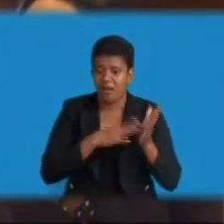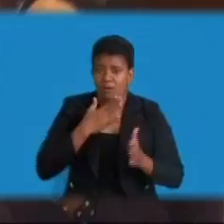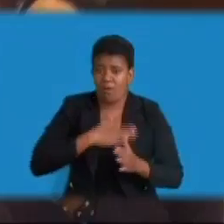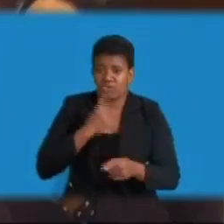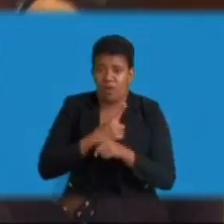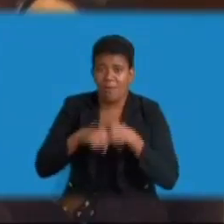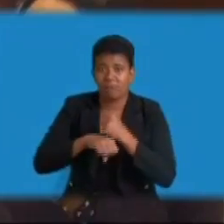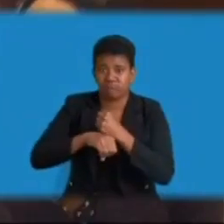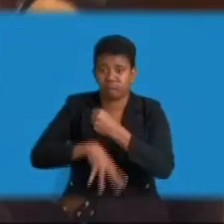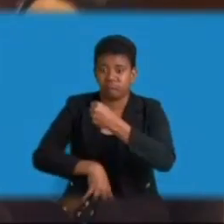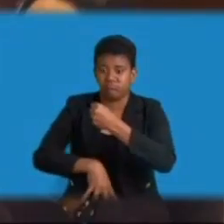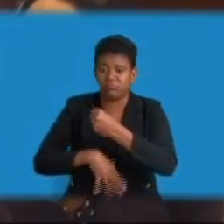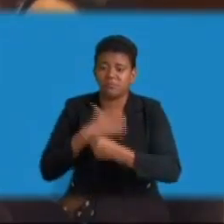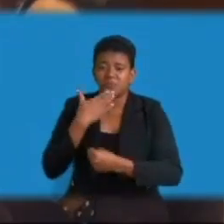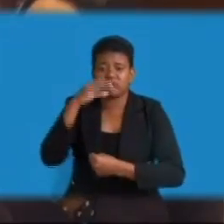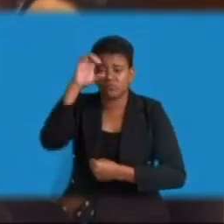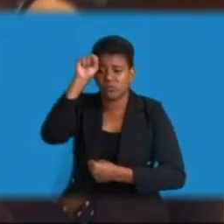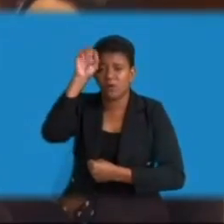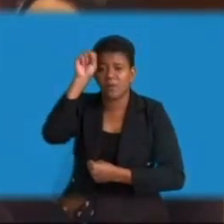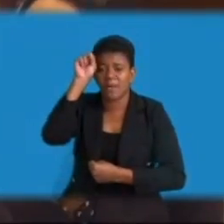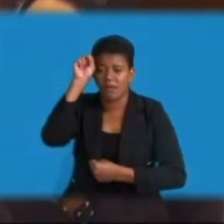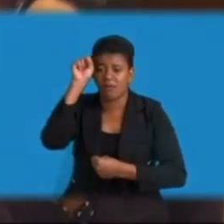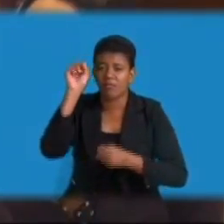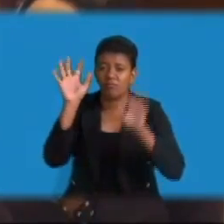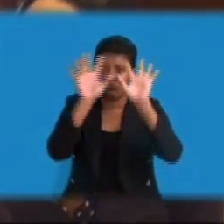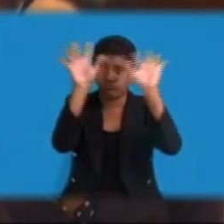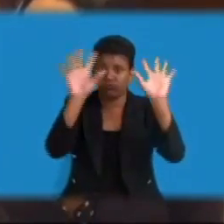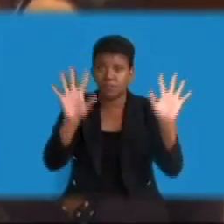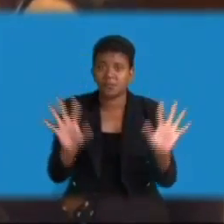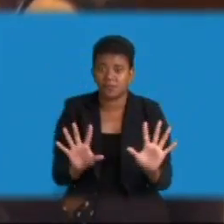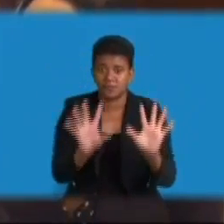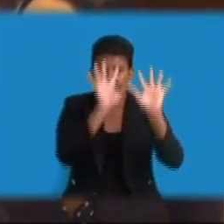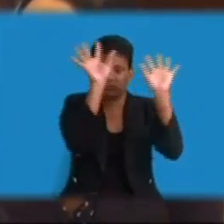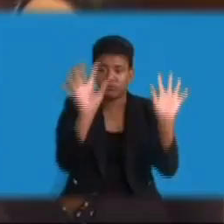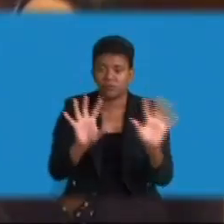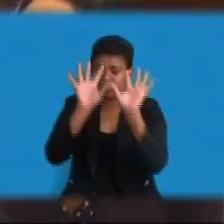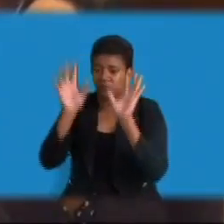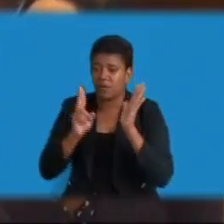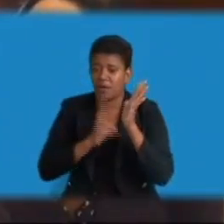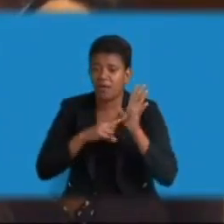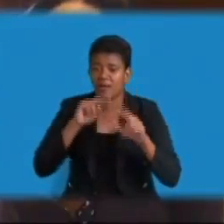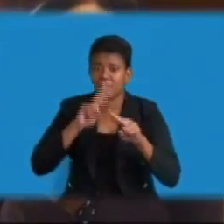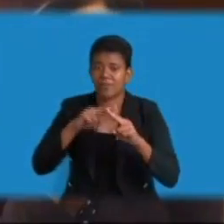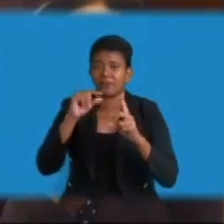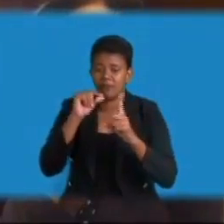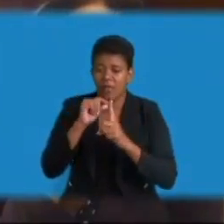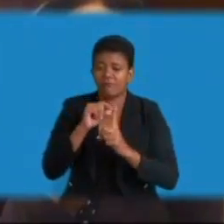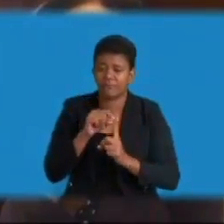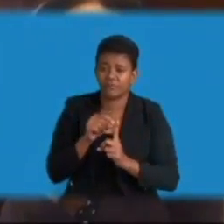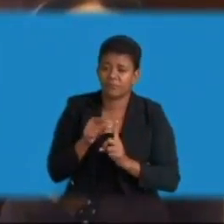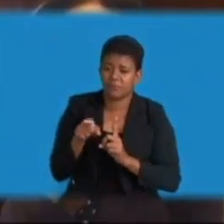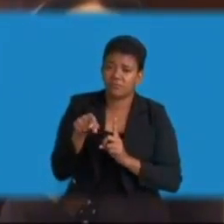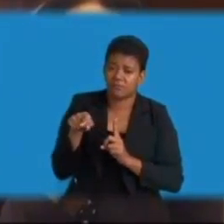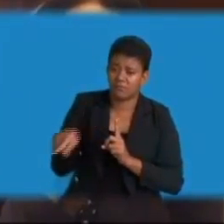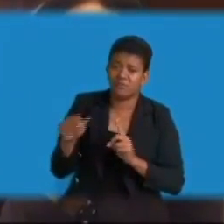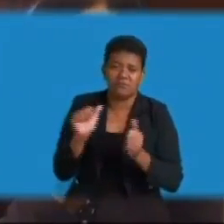maybe they should remember that the tree that was born by the NFP no longer exists, Madam Speaker. That very tree is gone,